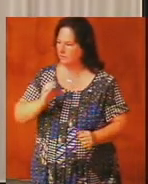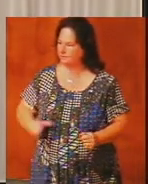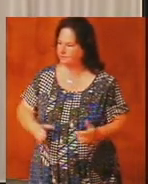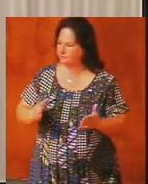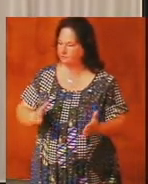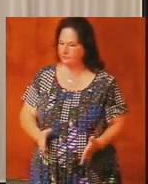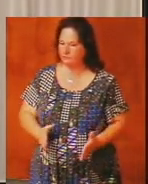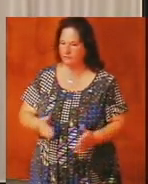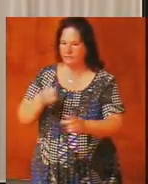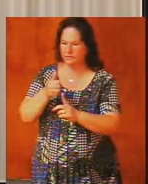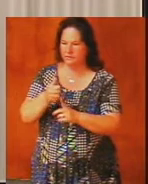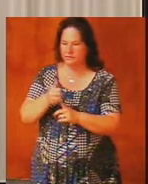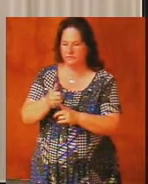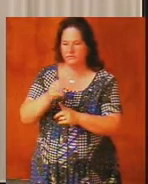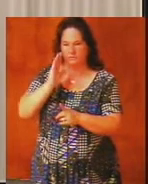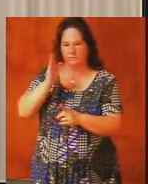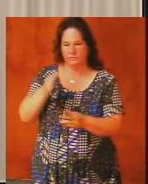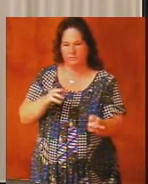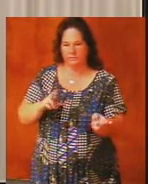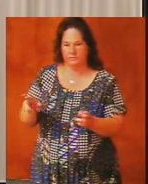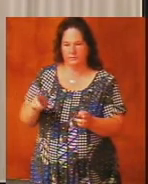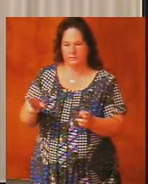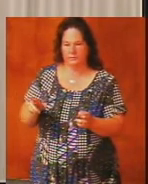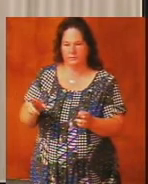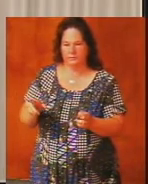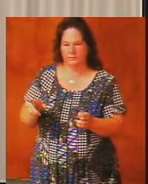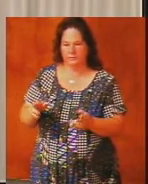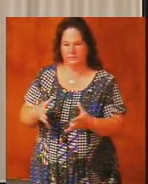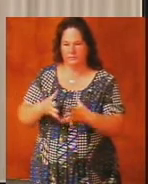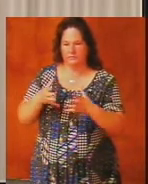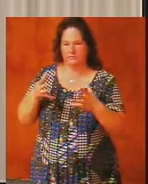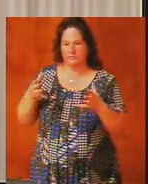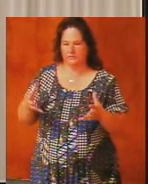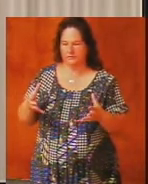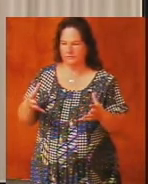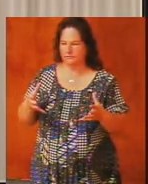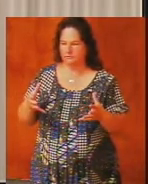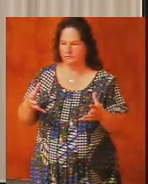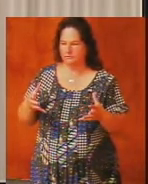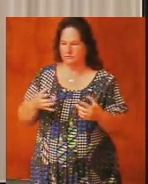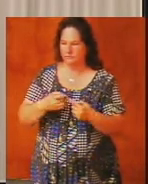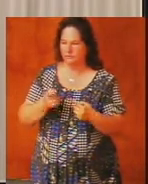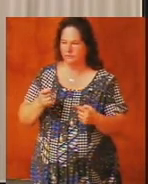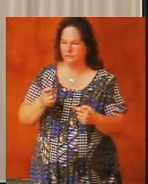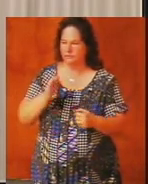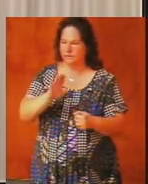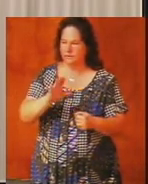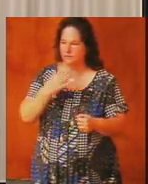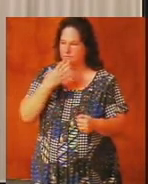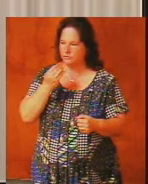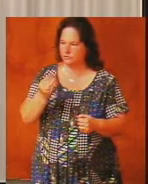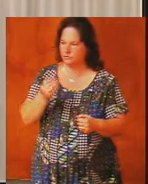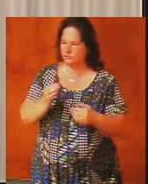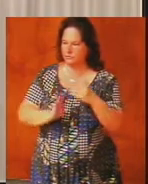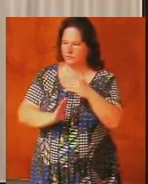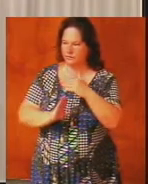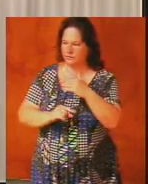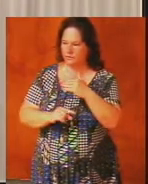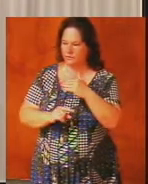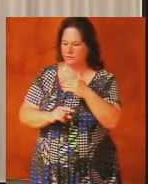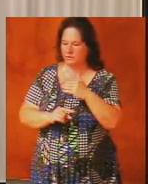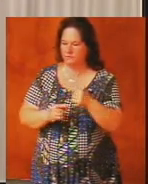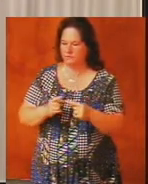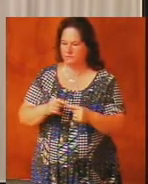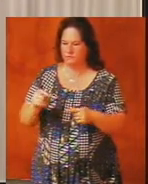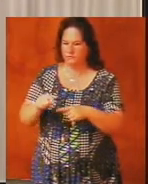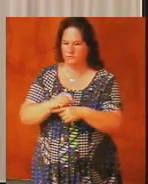He would have been prepared to a great extent by his Jewish background, by